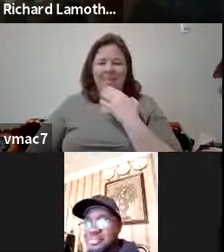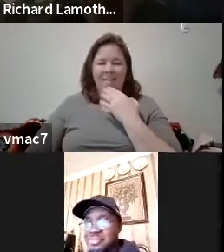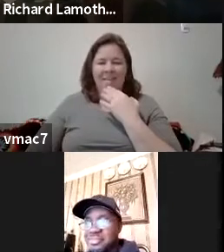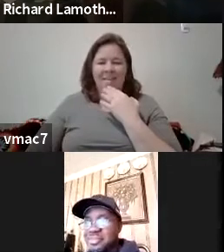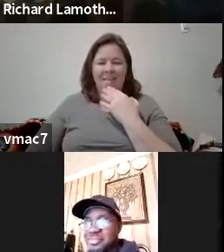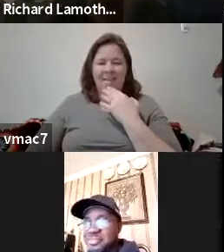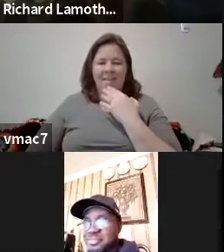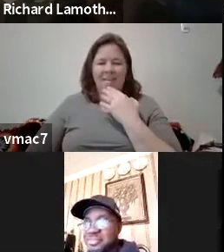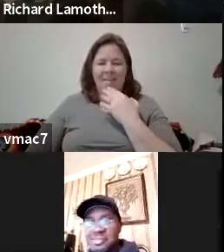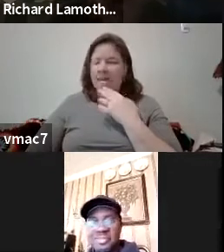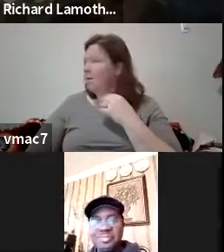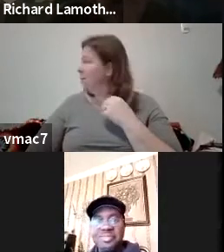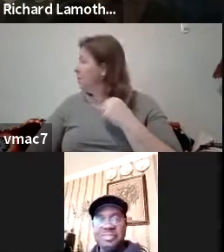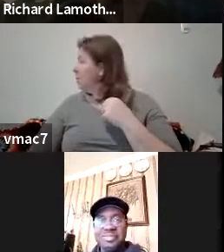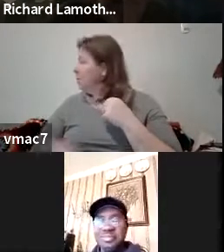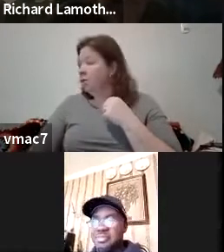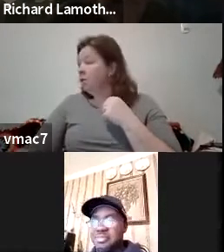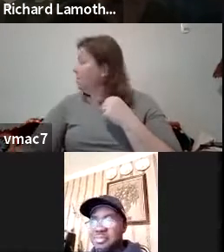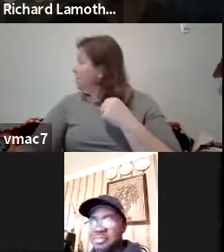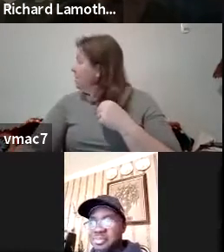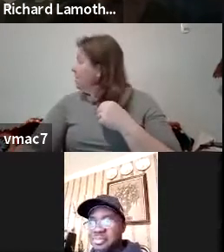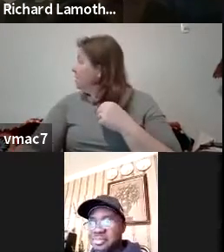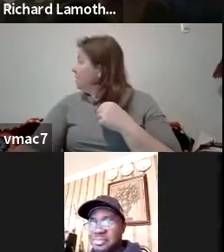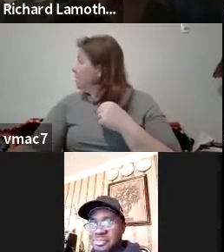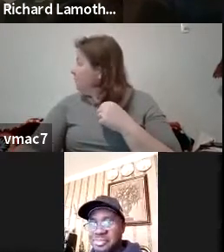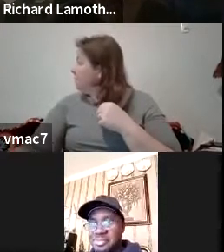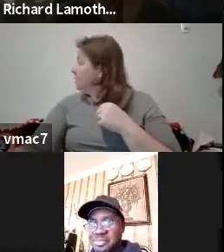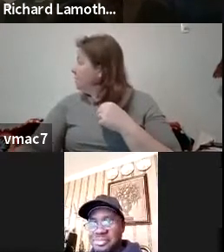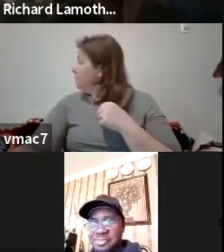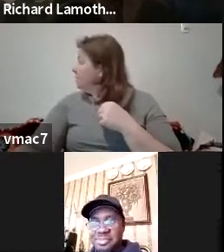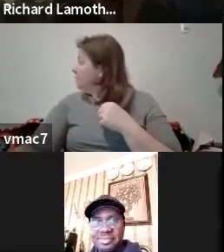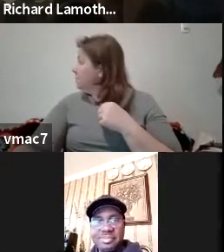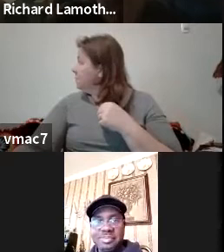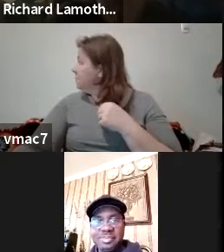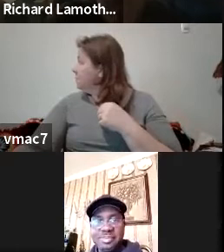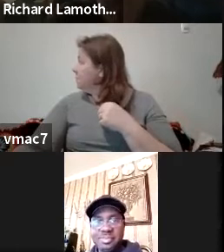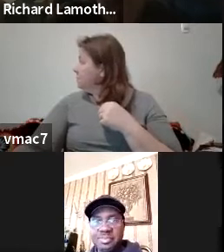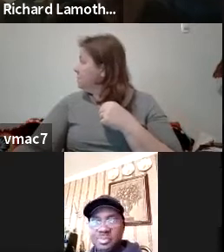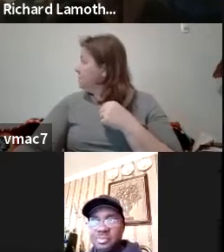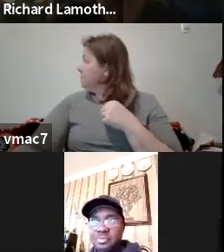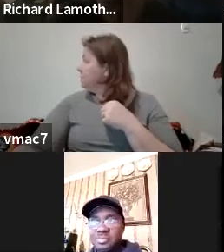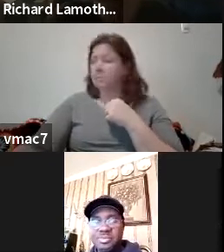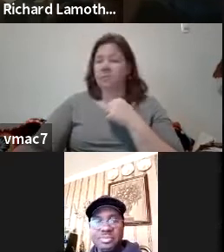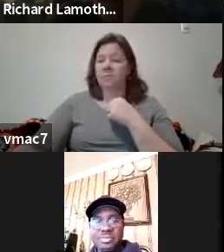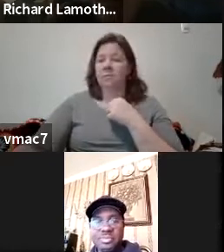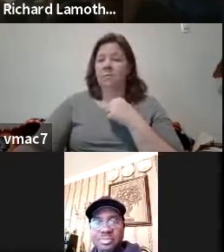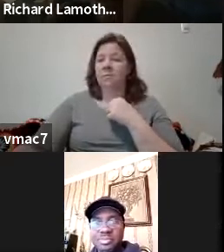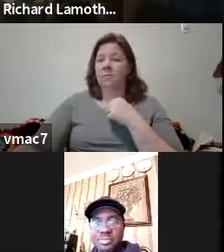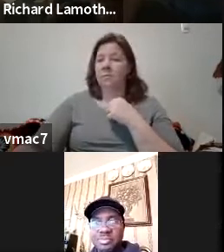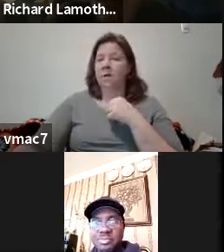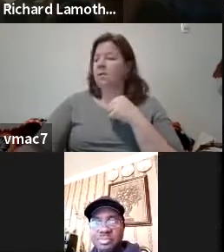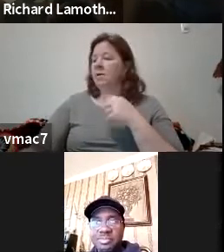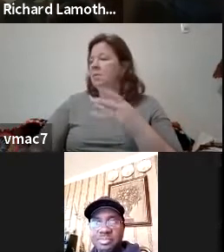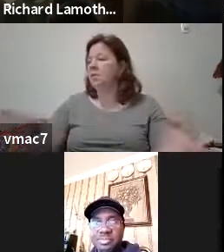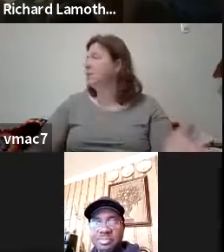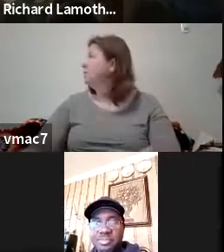So you're having an answer and questions at the end? Yes, we will. Gordon, great to